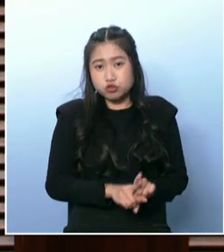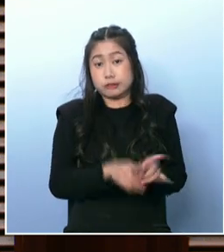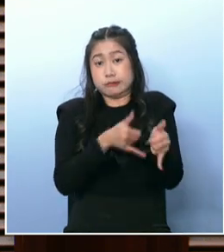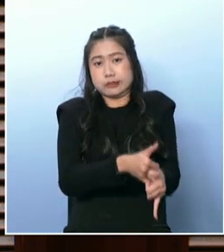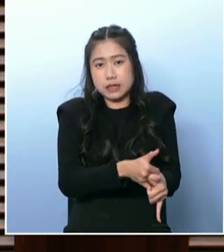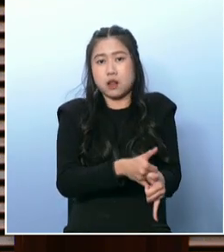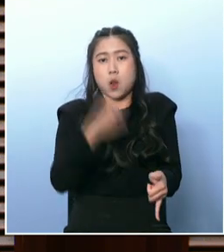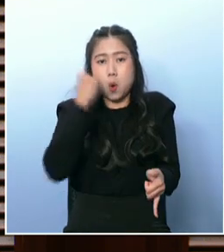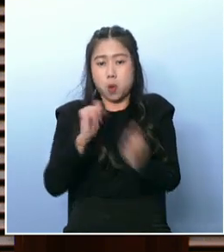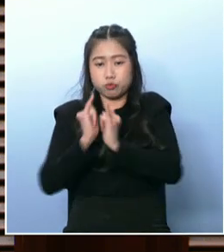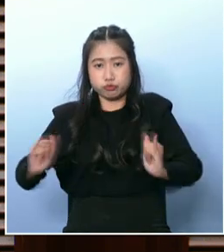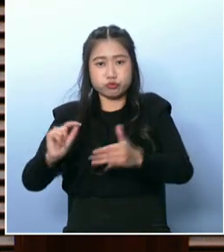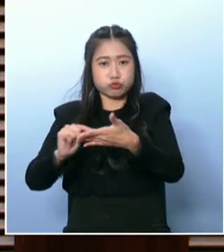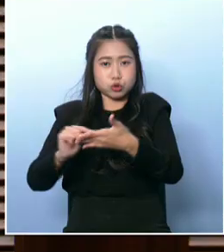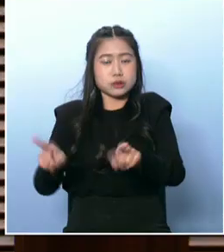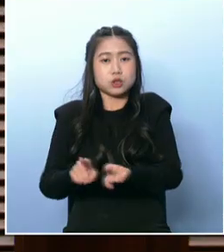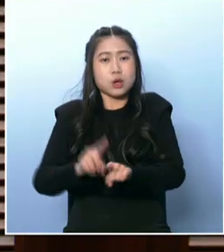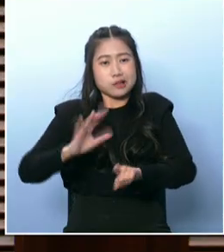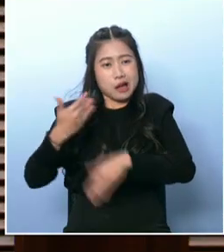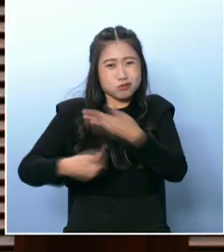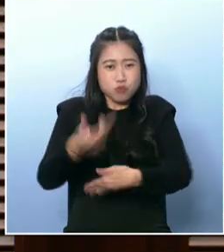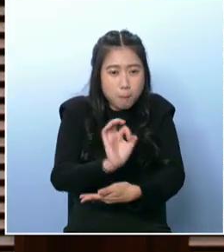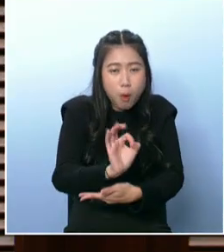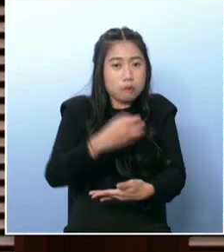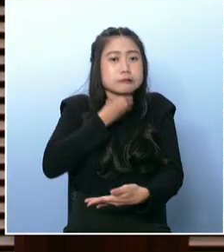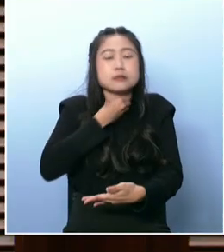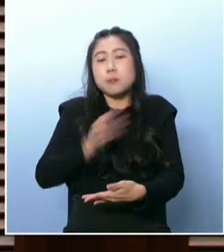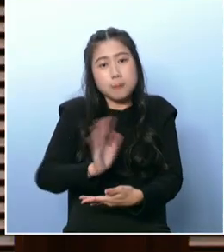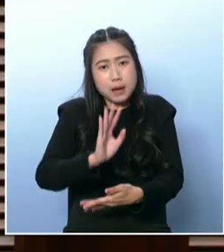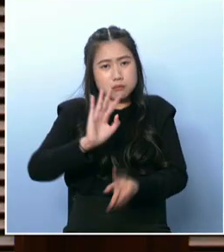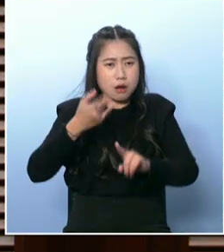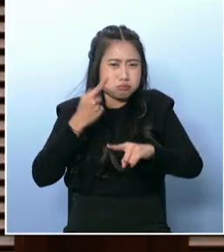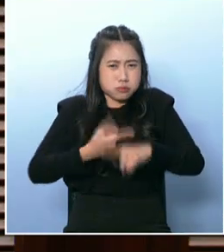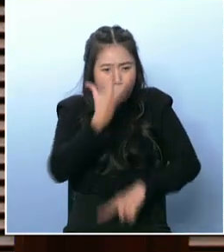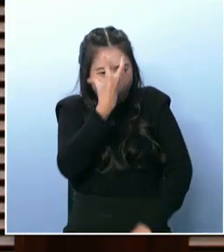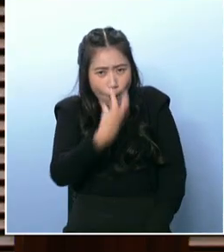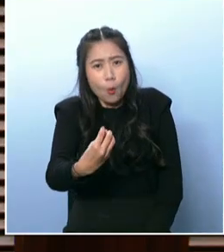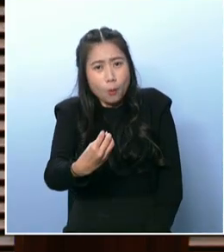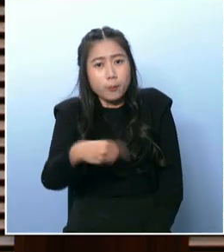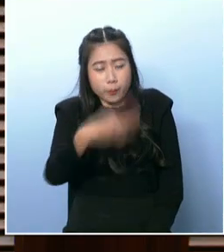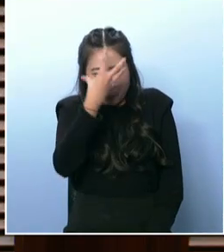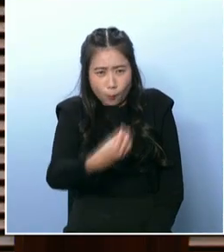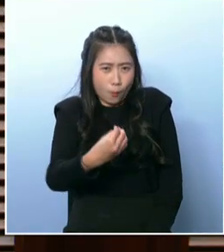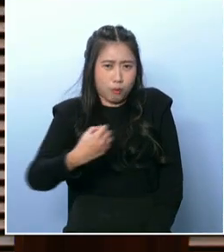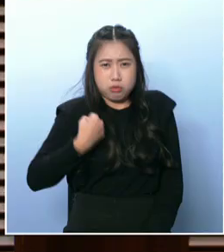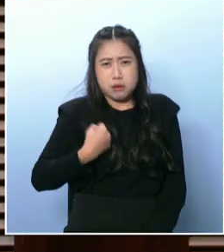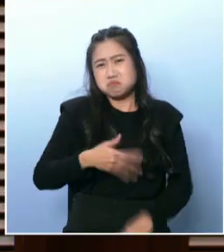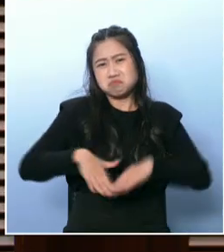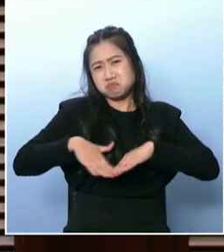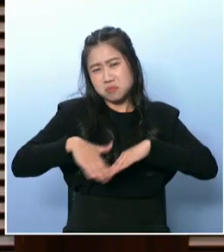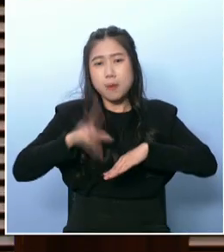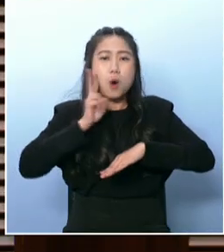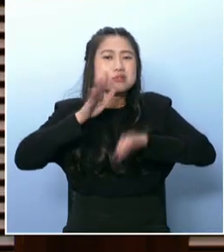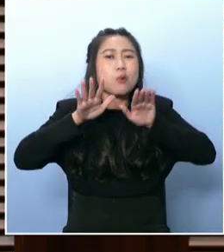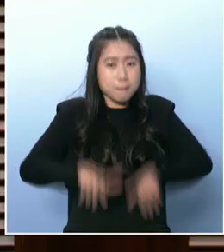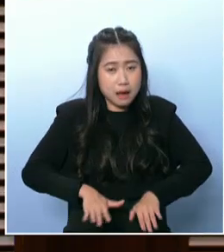whether the same principle for encouraging RCHEs is being applied in this case. It seems